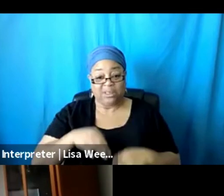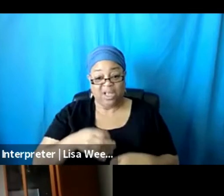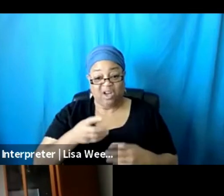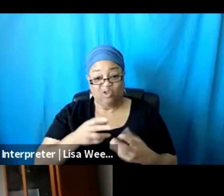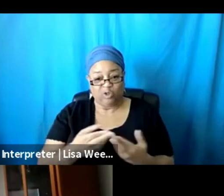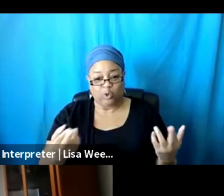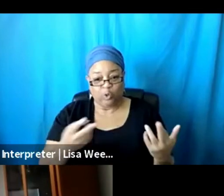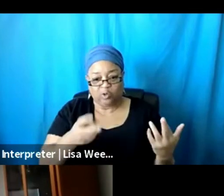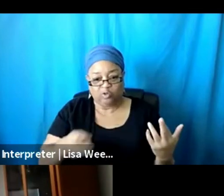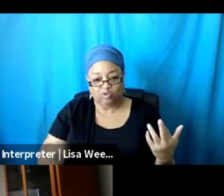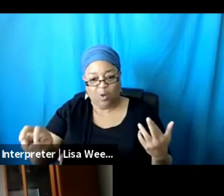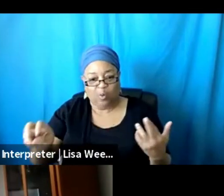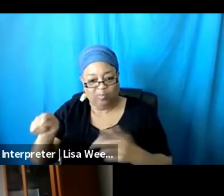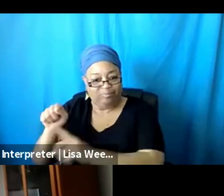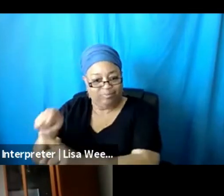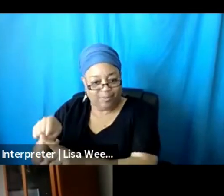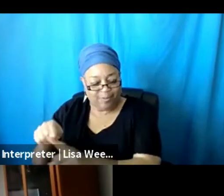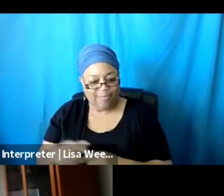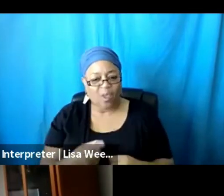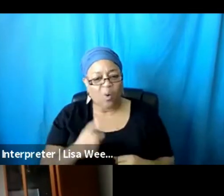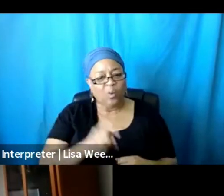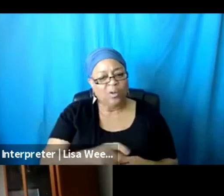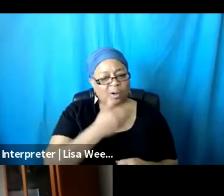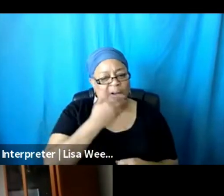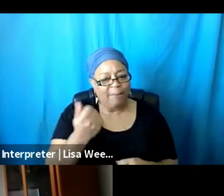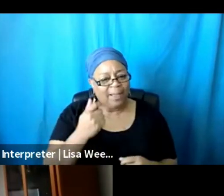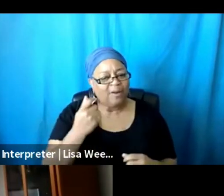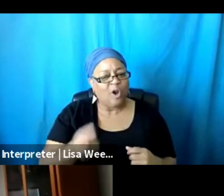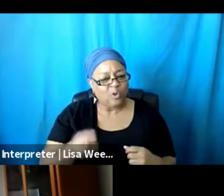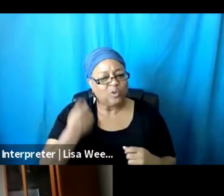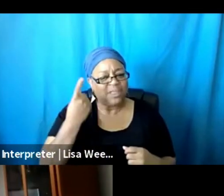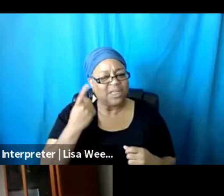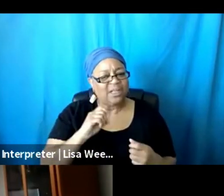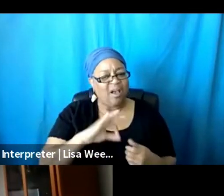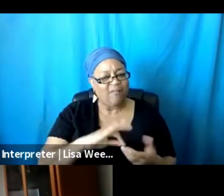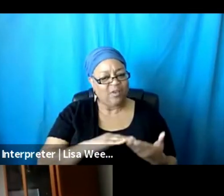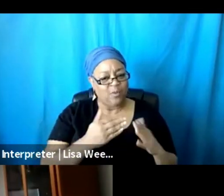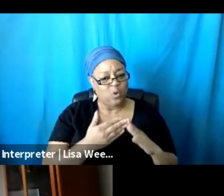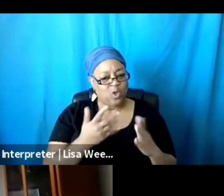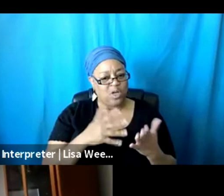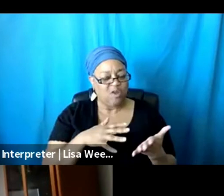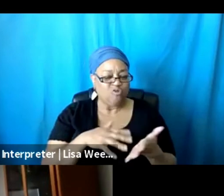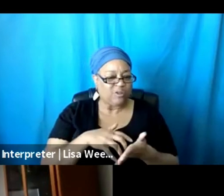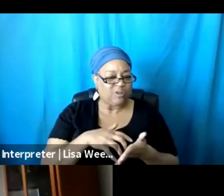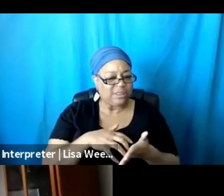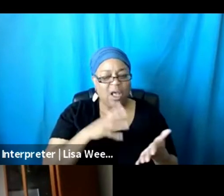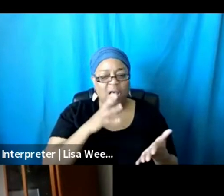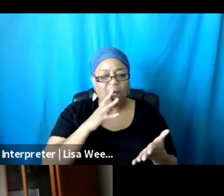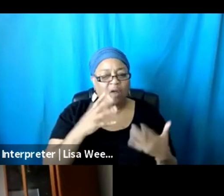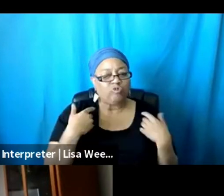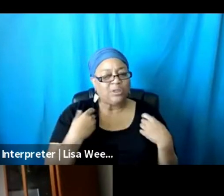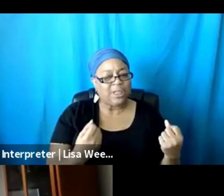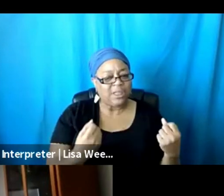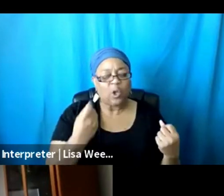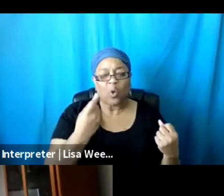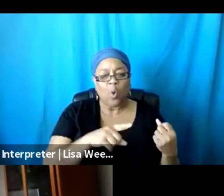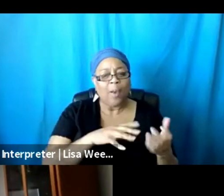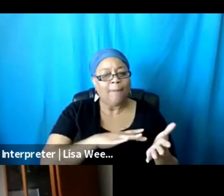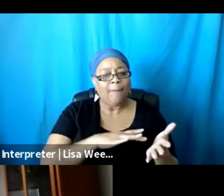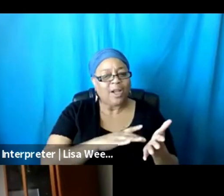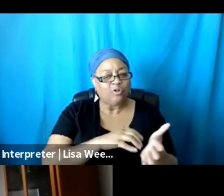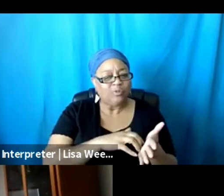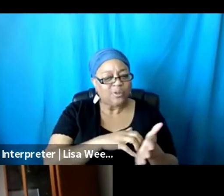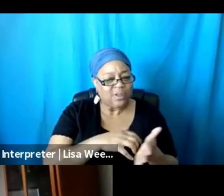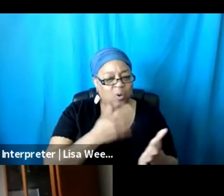have a better understanding of what community resilience looks like, what potential medical fragility looks like with